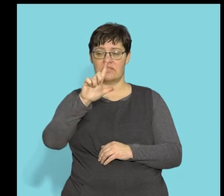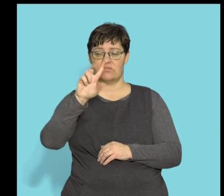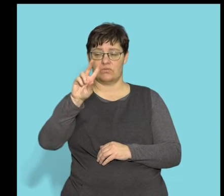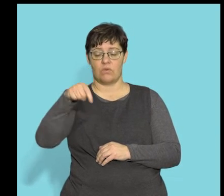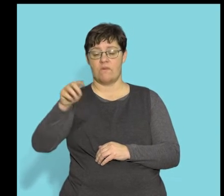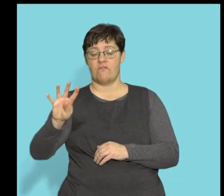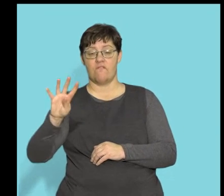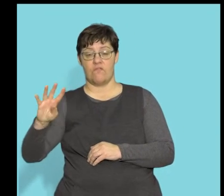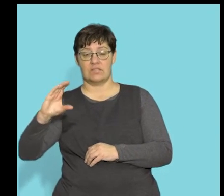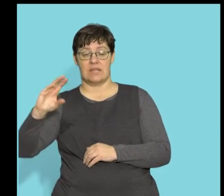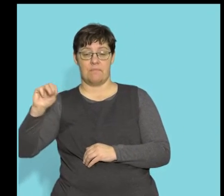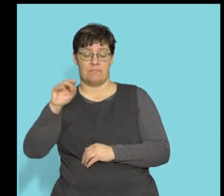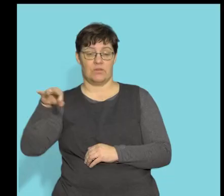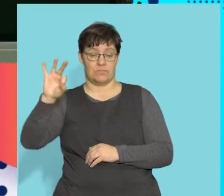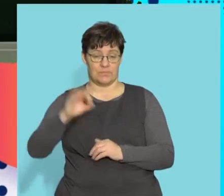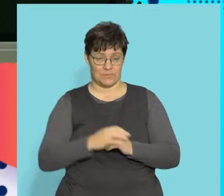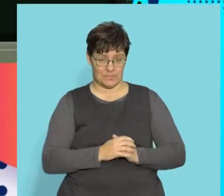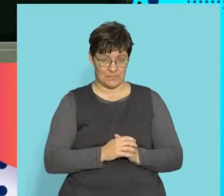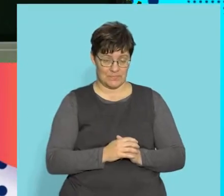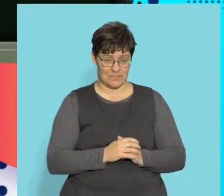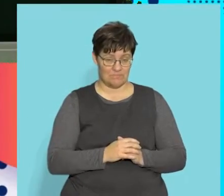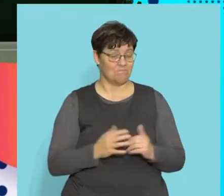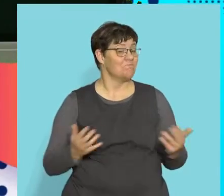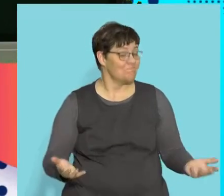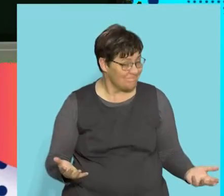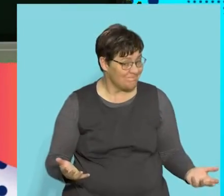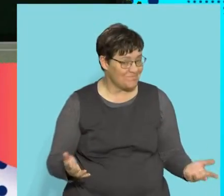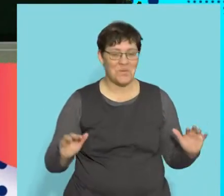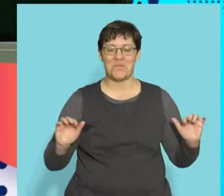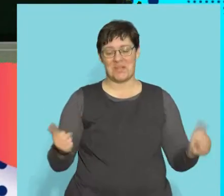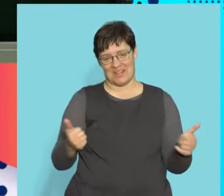2,572,44 centimeters cubed. Great, everyone. I